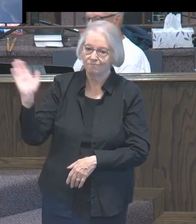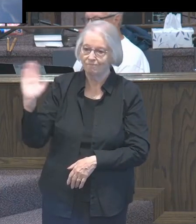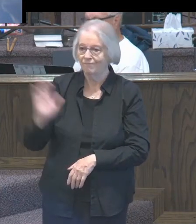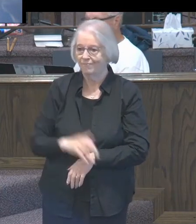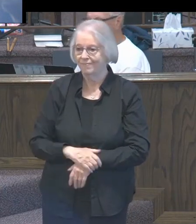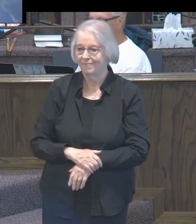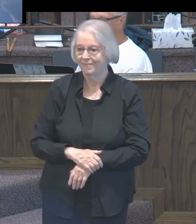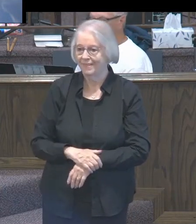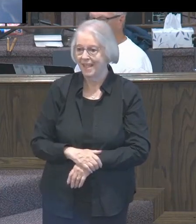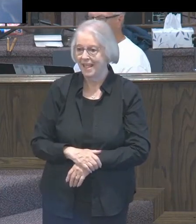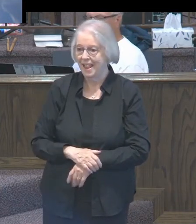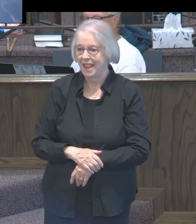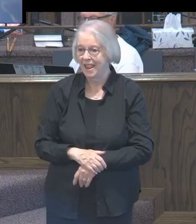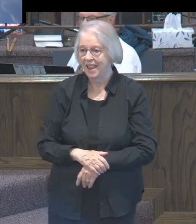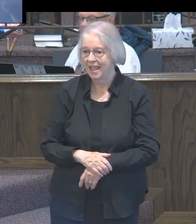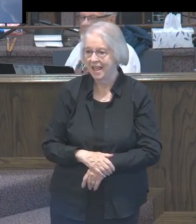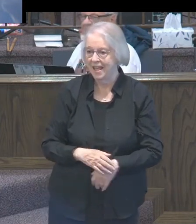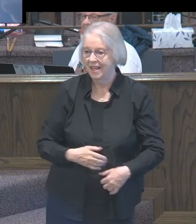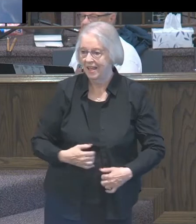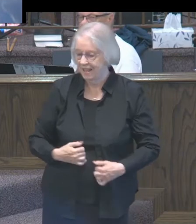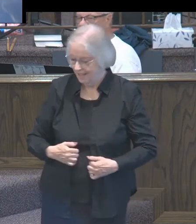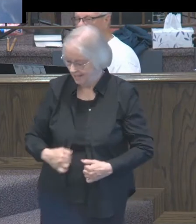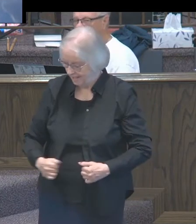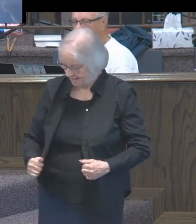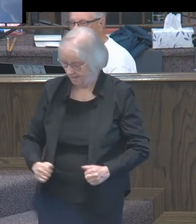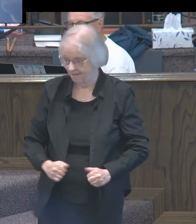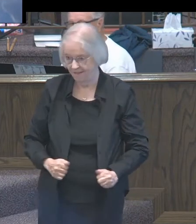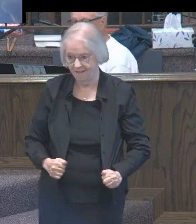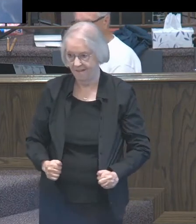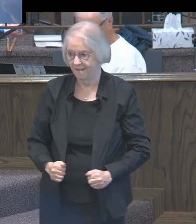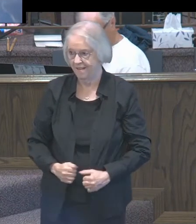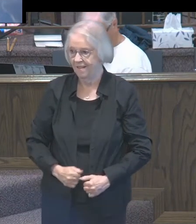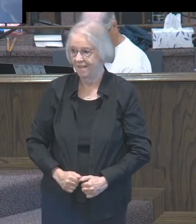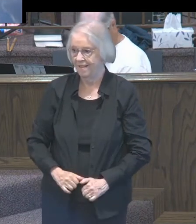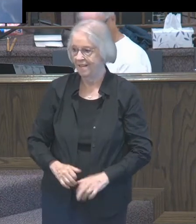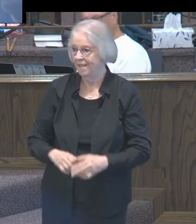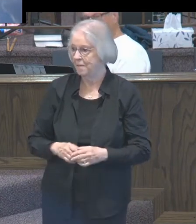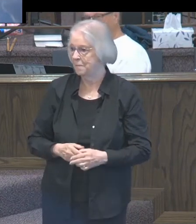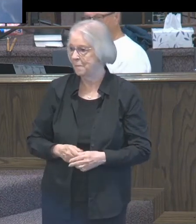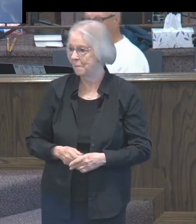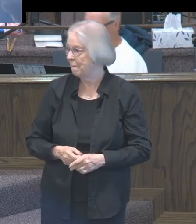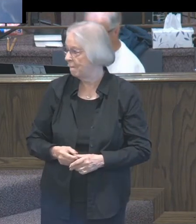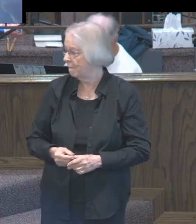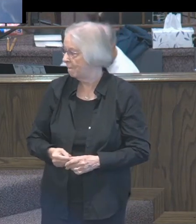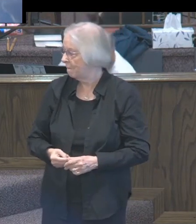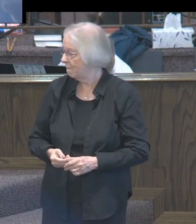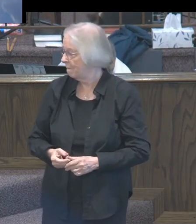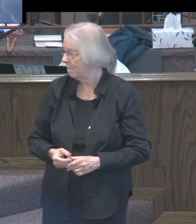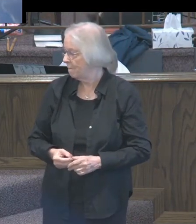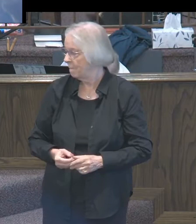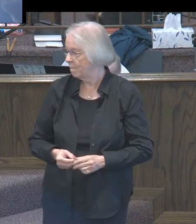go that, we're not saying goodbye, we're saying so long, see you later, okay? And I want to talk just a minute